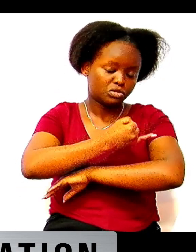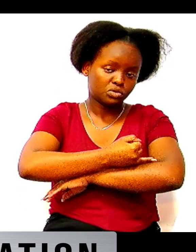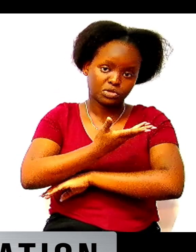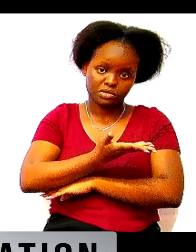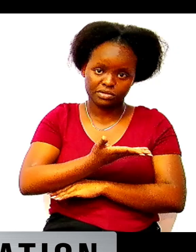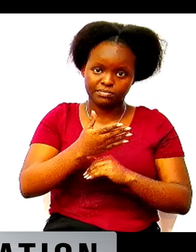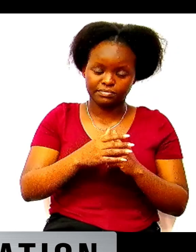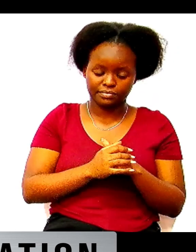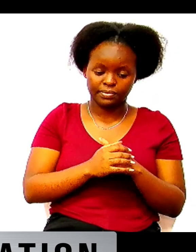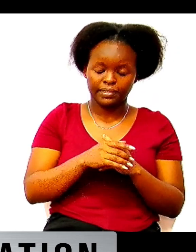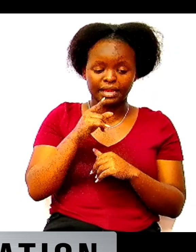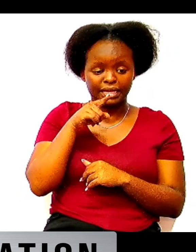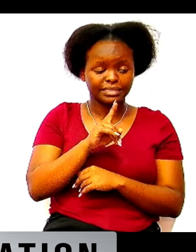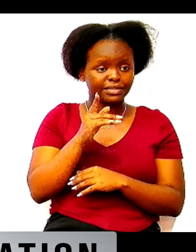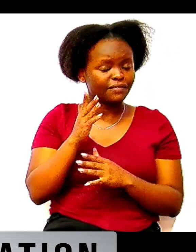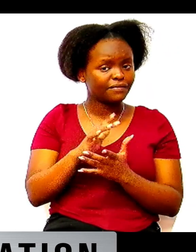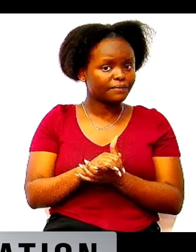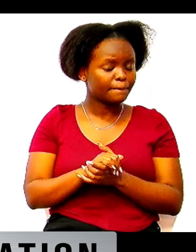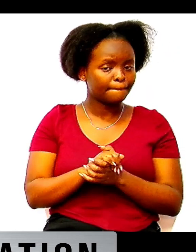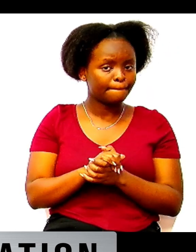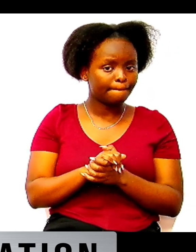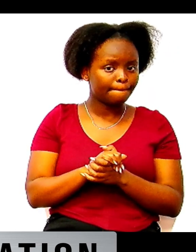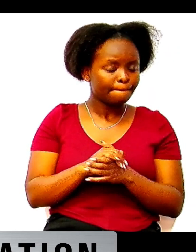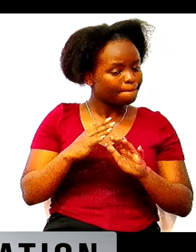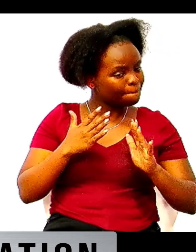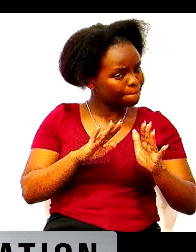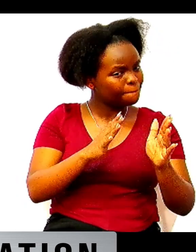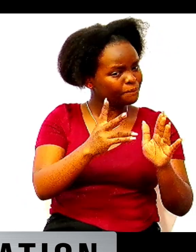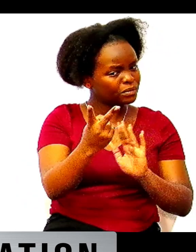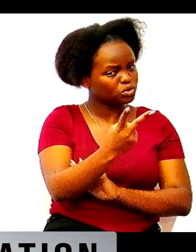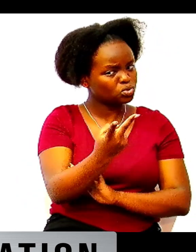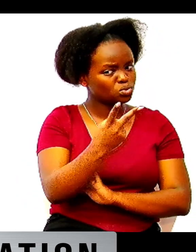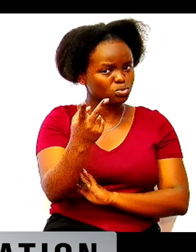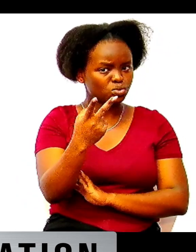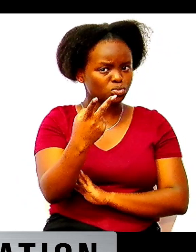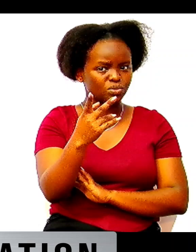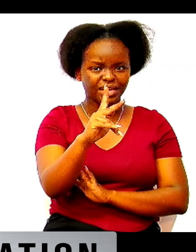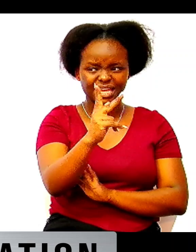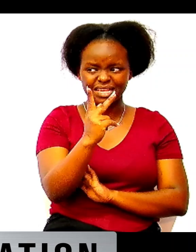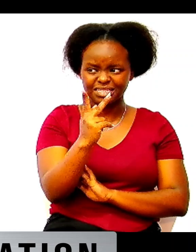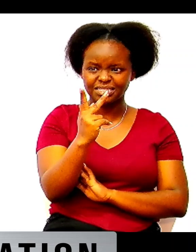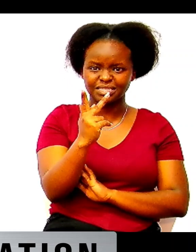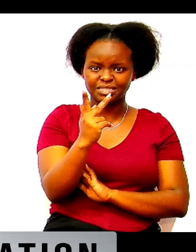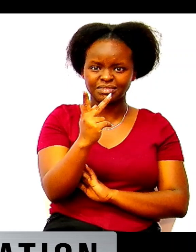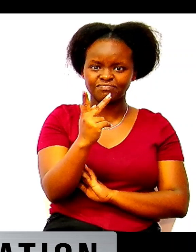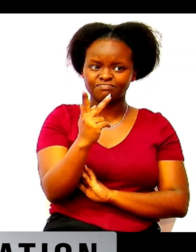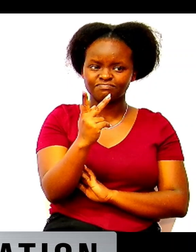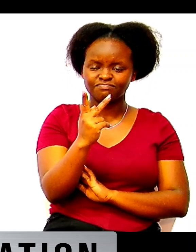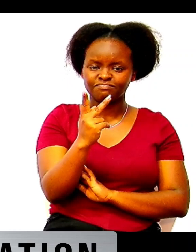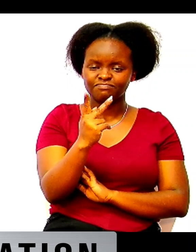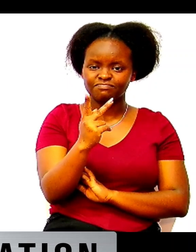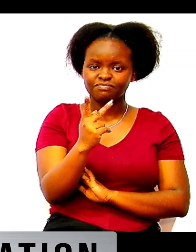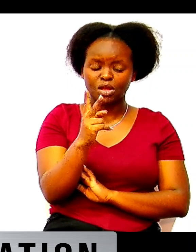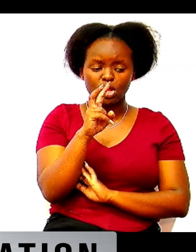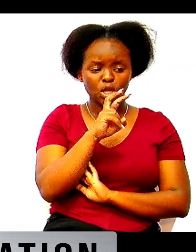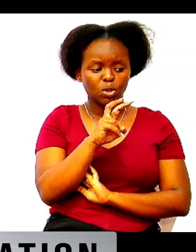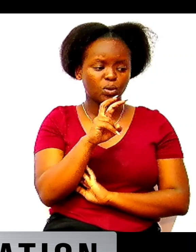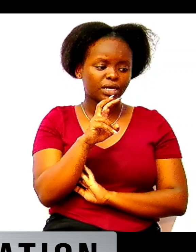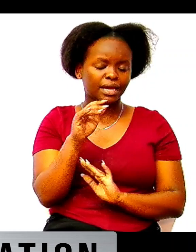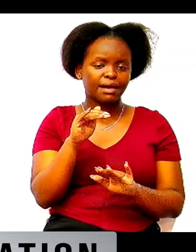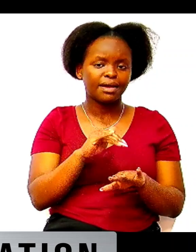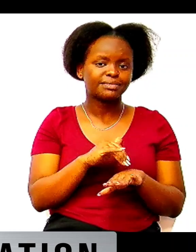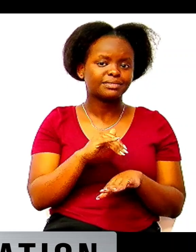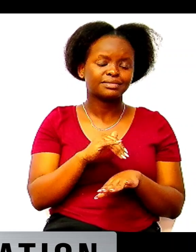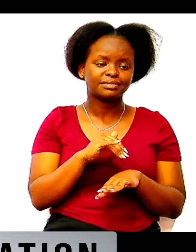Do you really applaud this to Kenyans? Is it that Kenyans are looking at